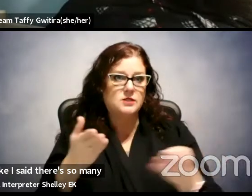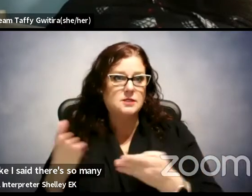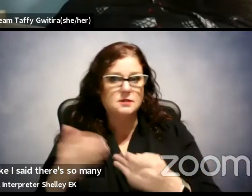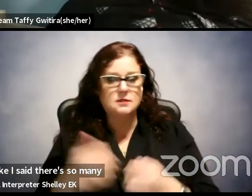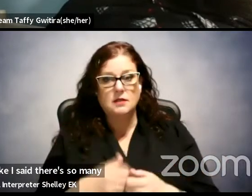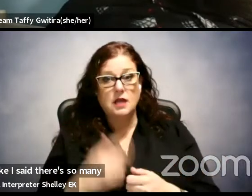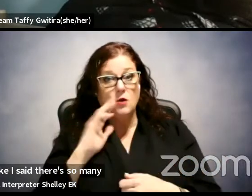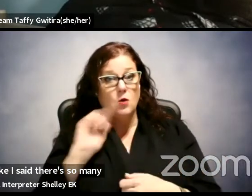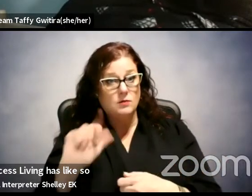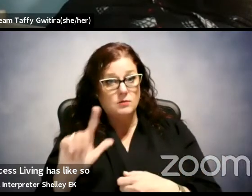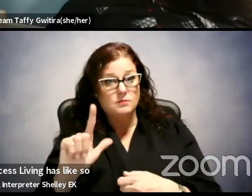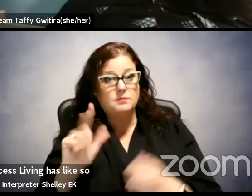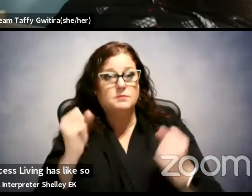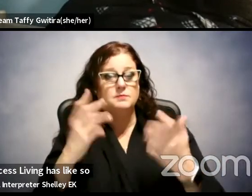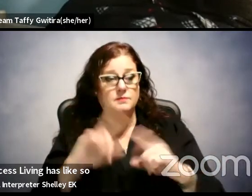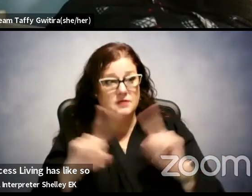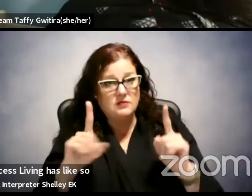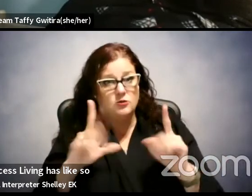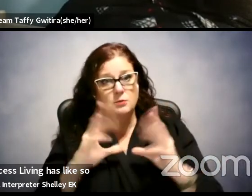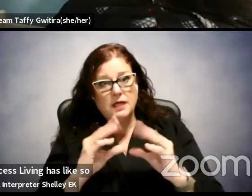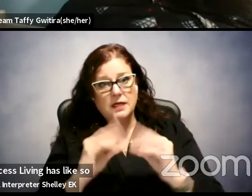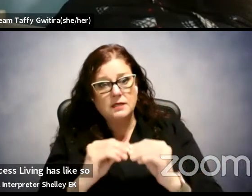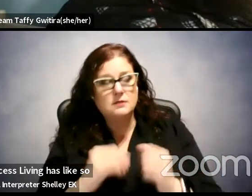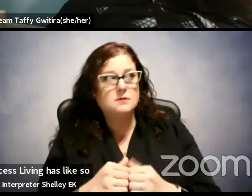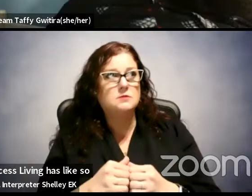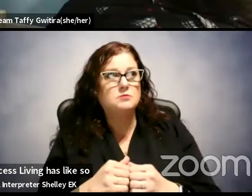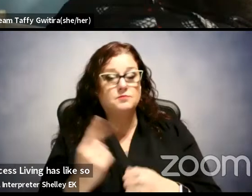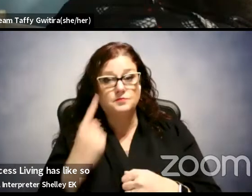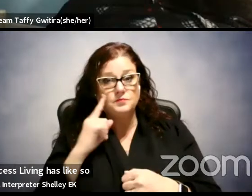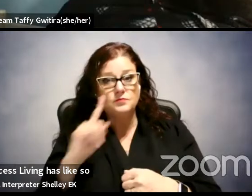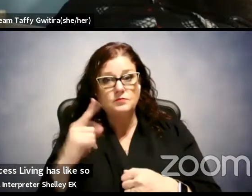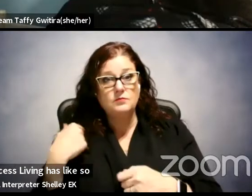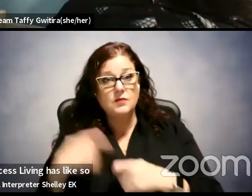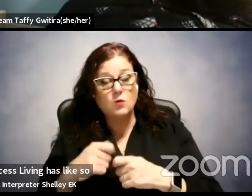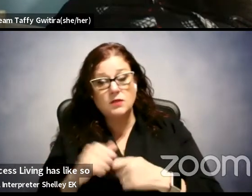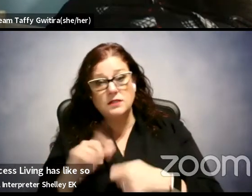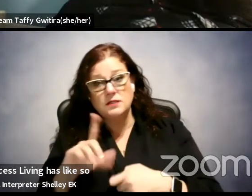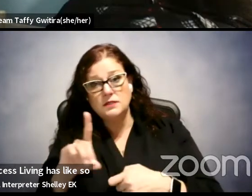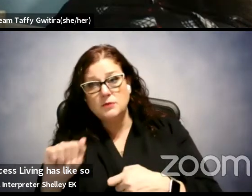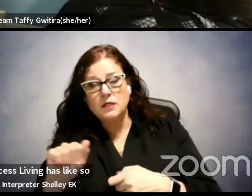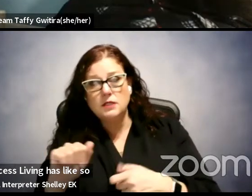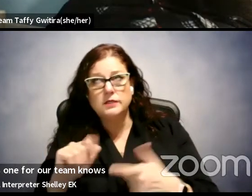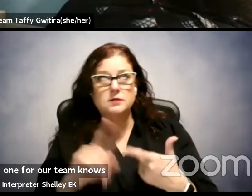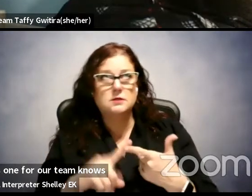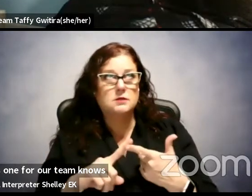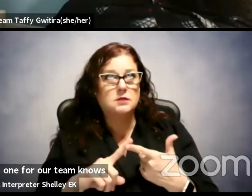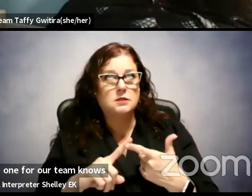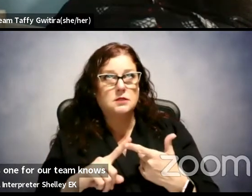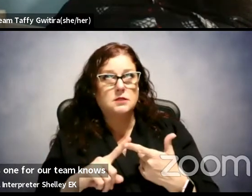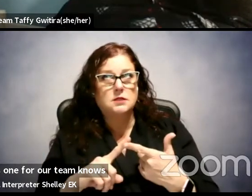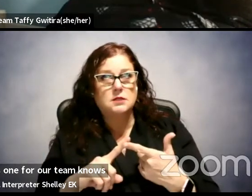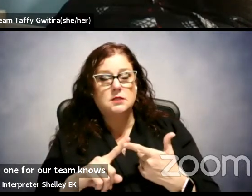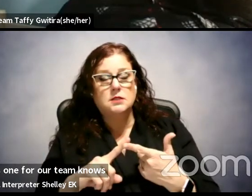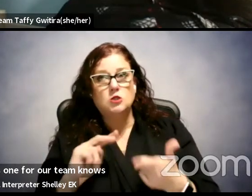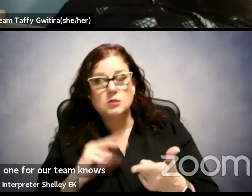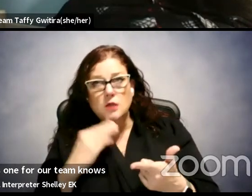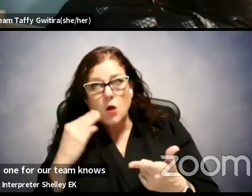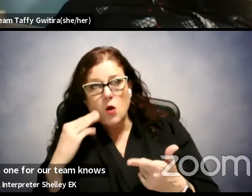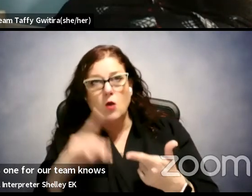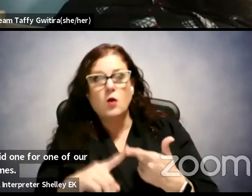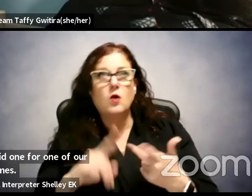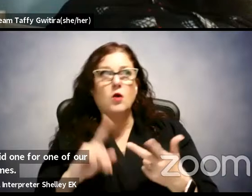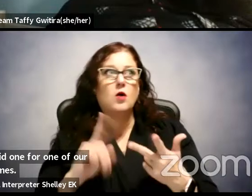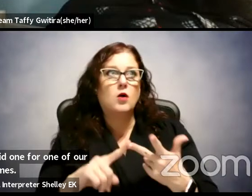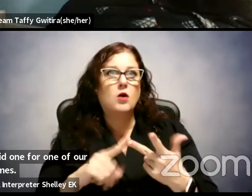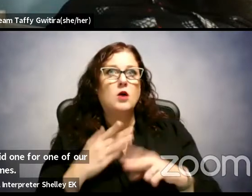Access Living has like so many different meetings. There's one for Latinos with disabilities. There's, like I said, one for people who want to get out of nursing homes. There's a